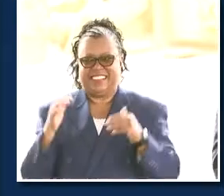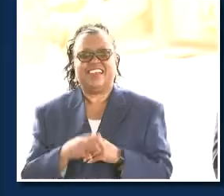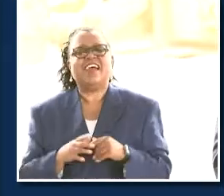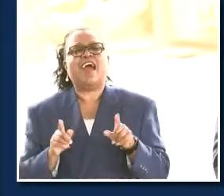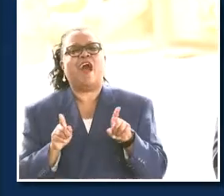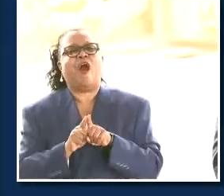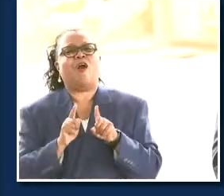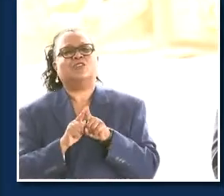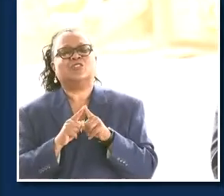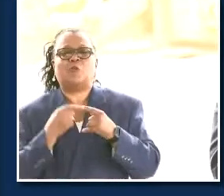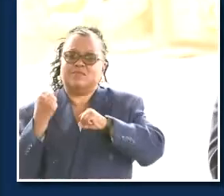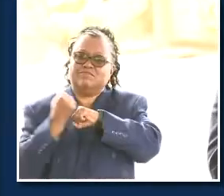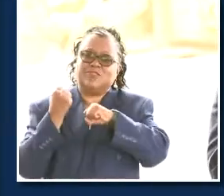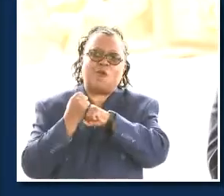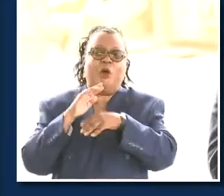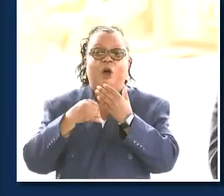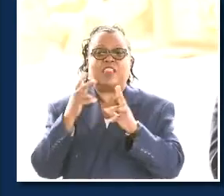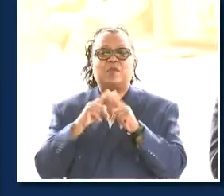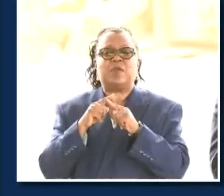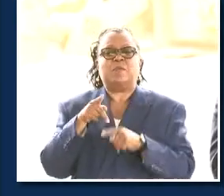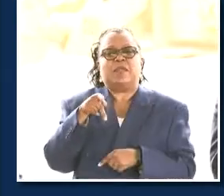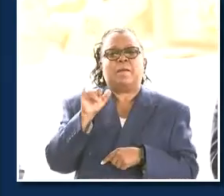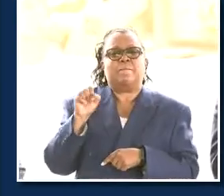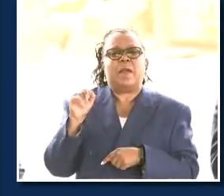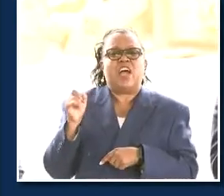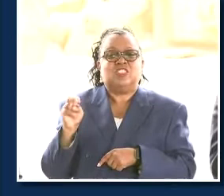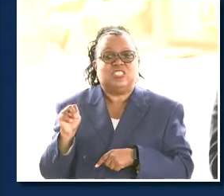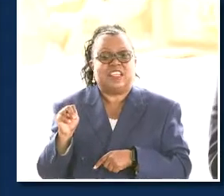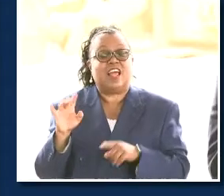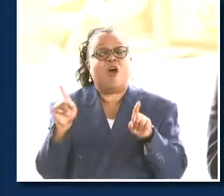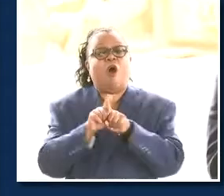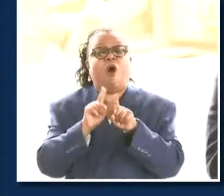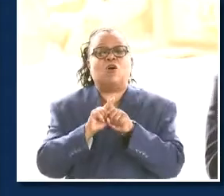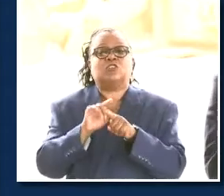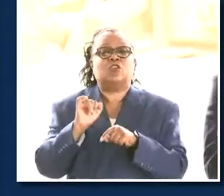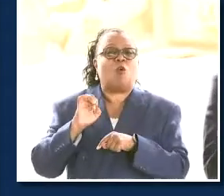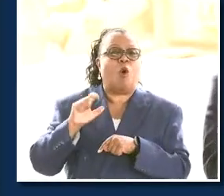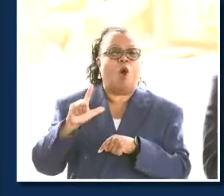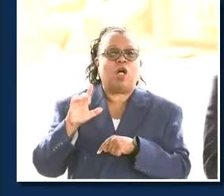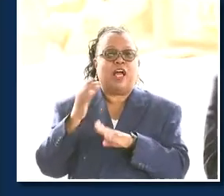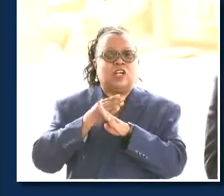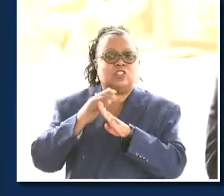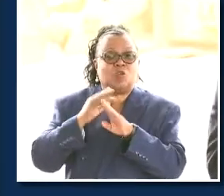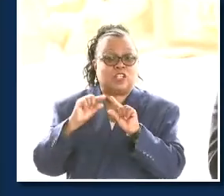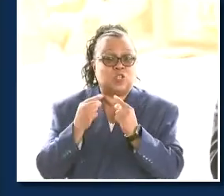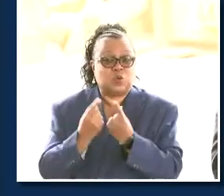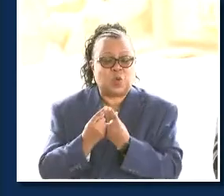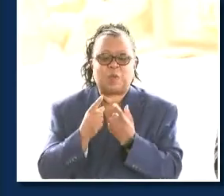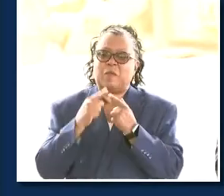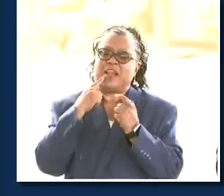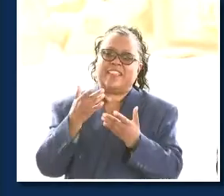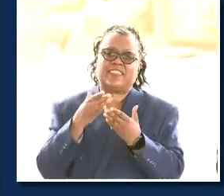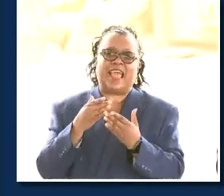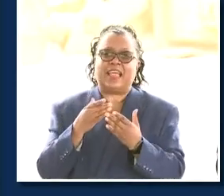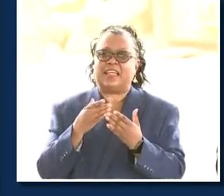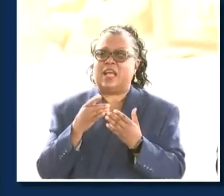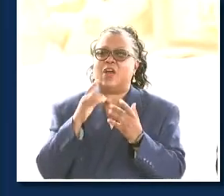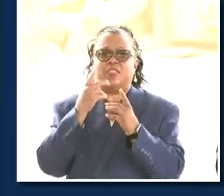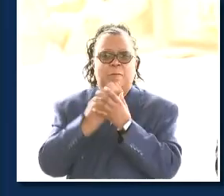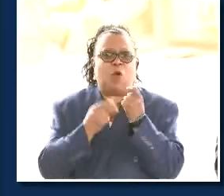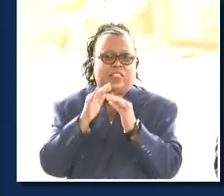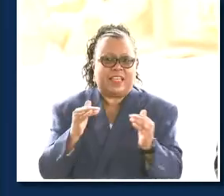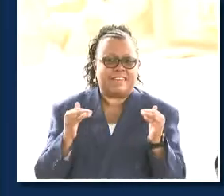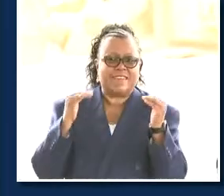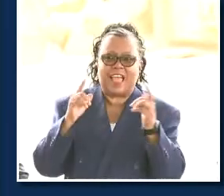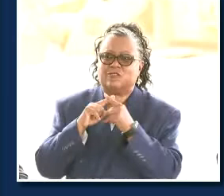I also want to give a shout out to all the folks at Passion, as well as All Construction Group. I want to thank them both in advance